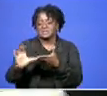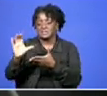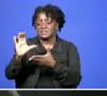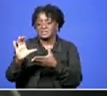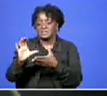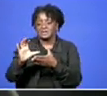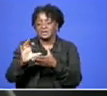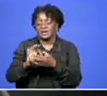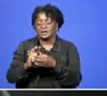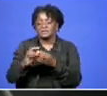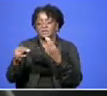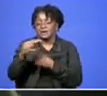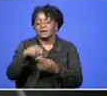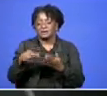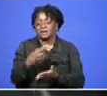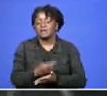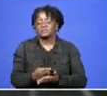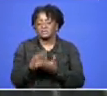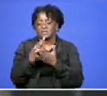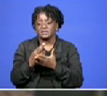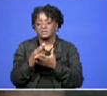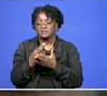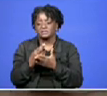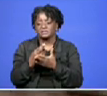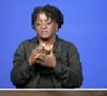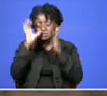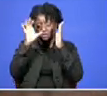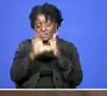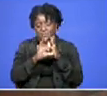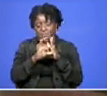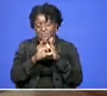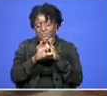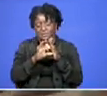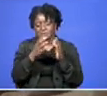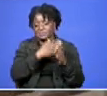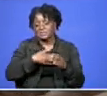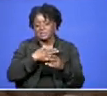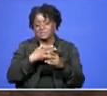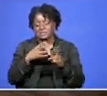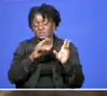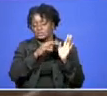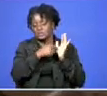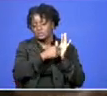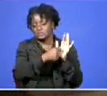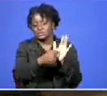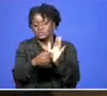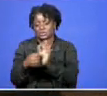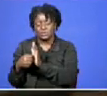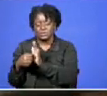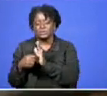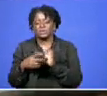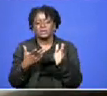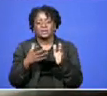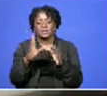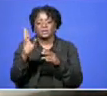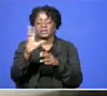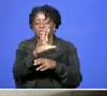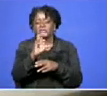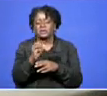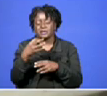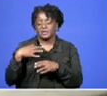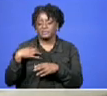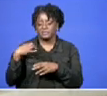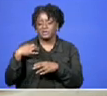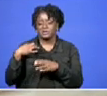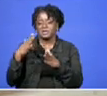Shane Gibson, could get a glimpse, a video clip of what's going on here. A very busy center, some 30 volunteers working to